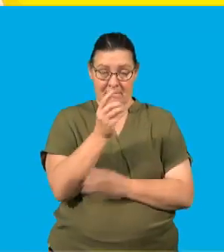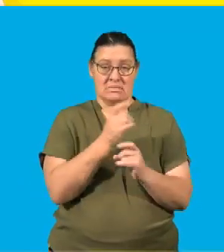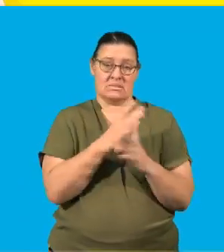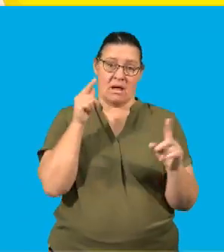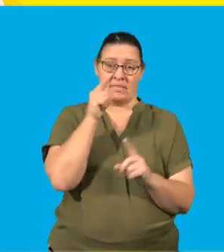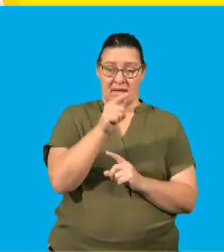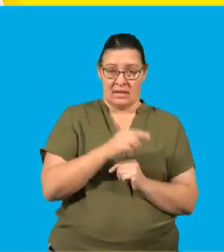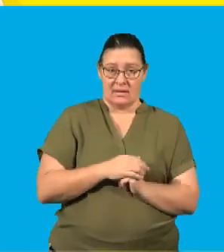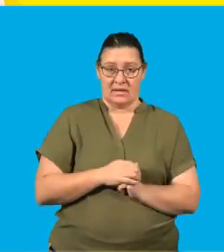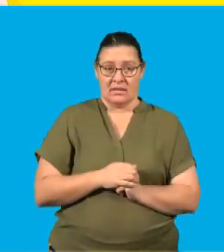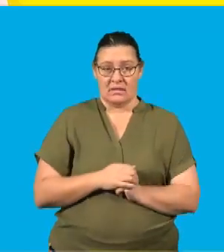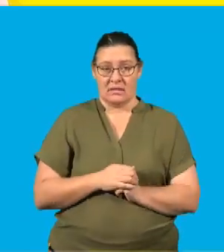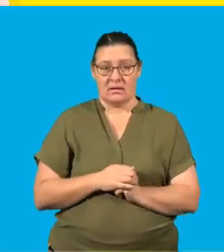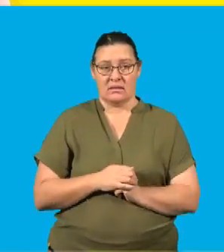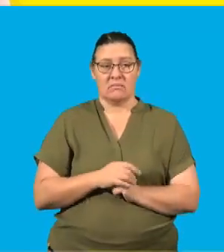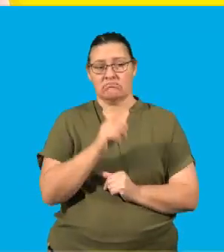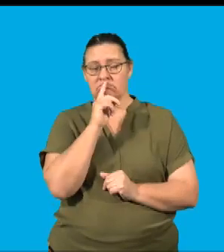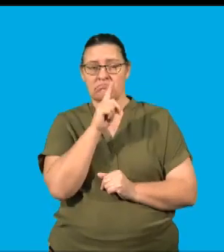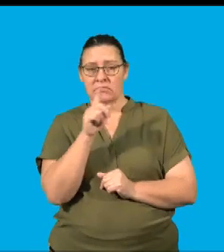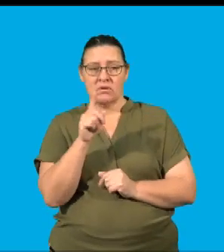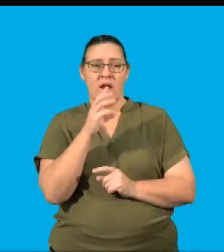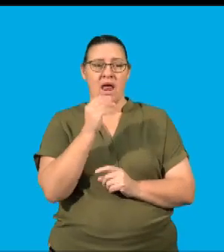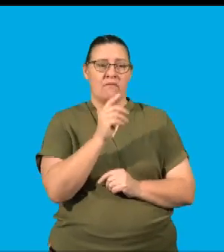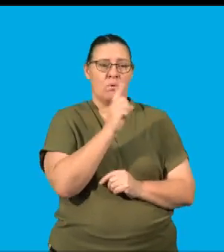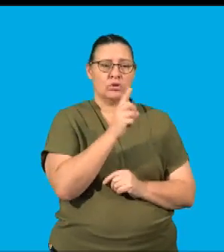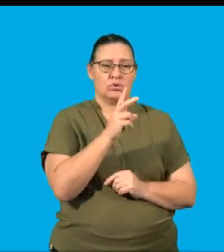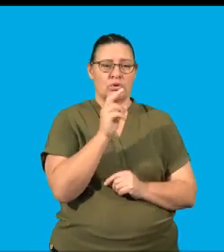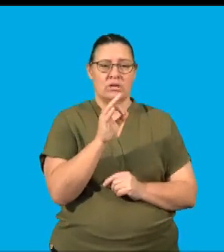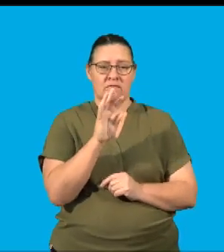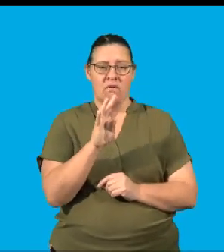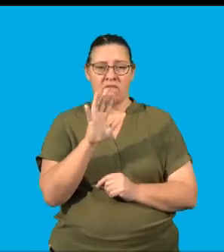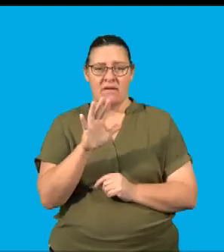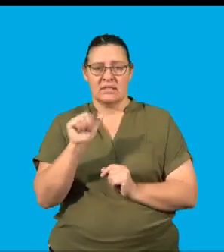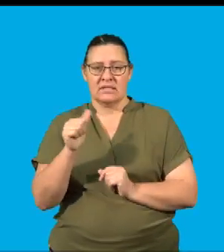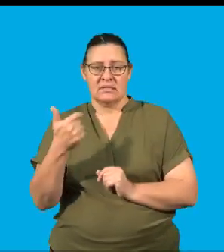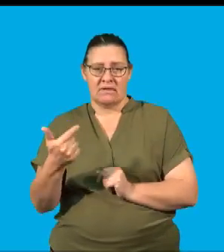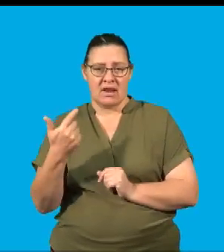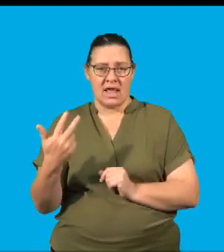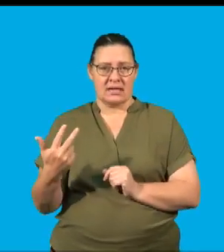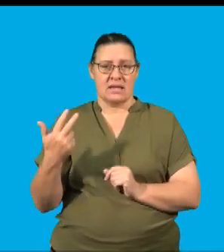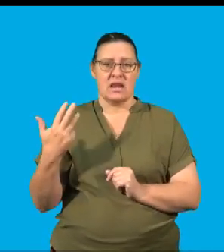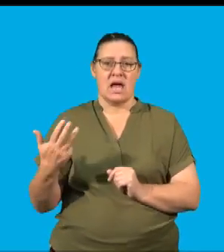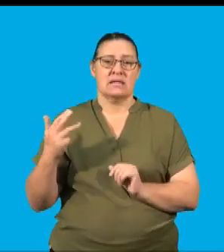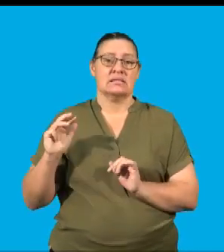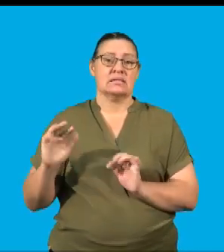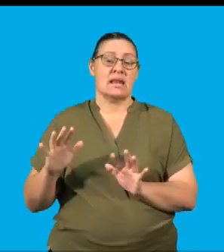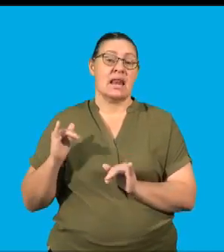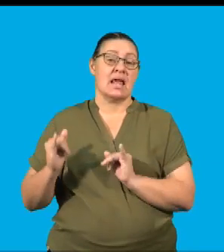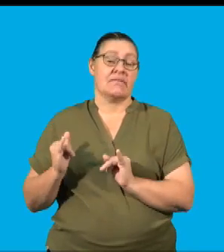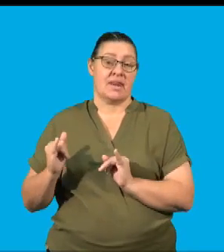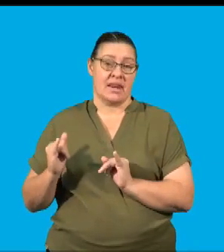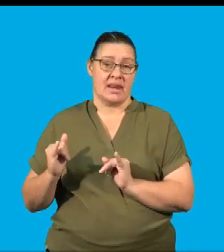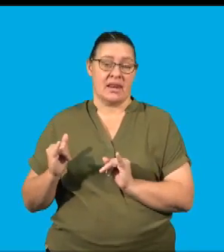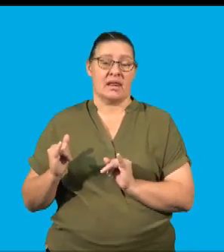is your starting point. So looking at this data, we've got 1, 2, 3, 4, 5, 6, 7, 8, 9,